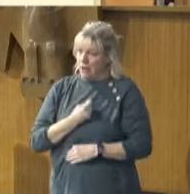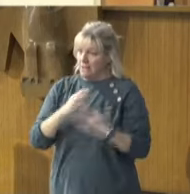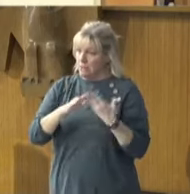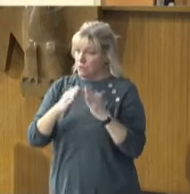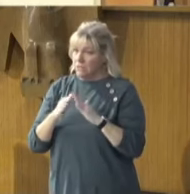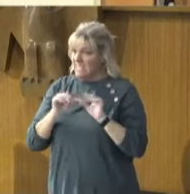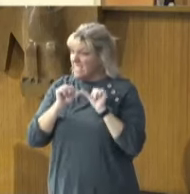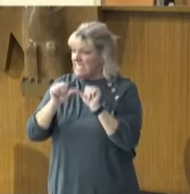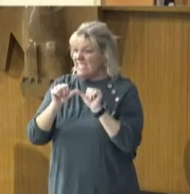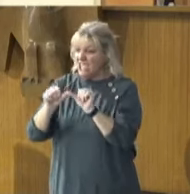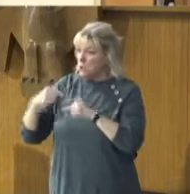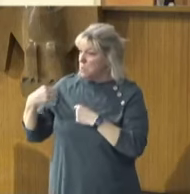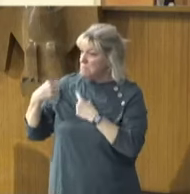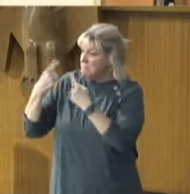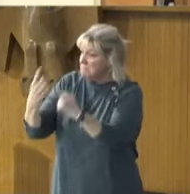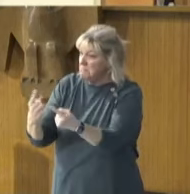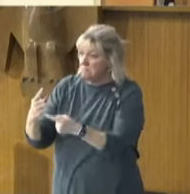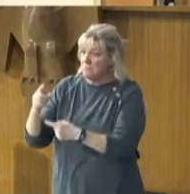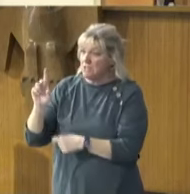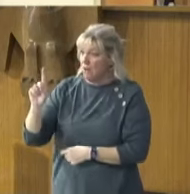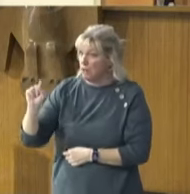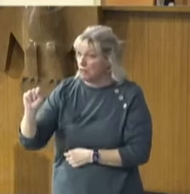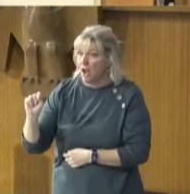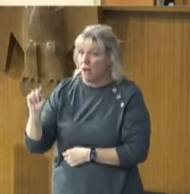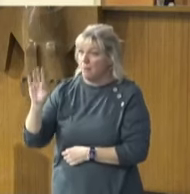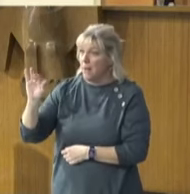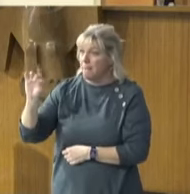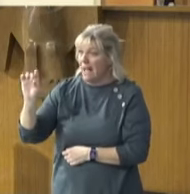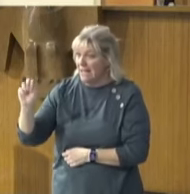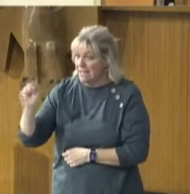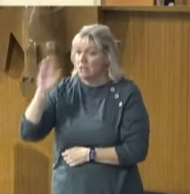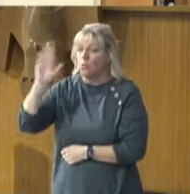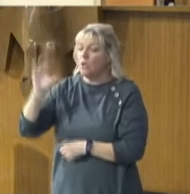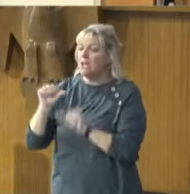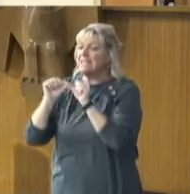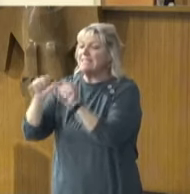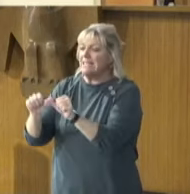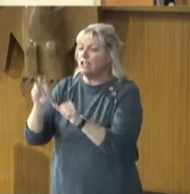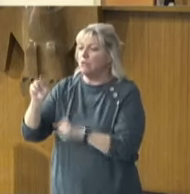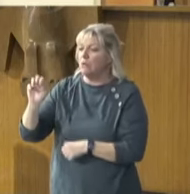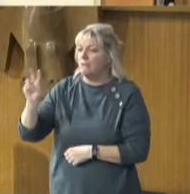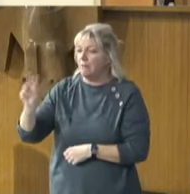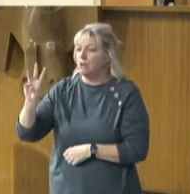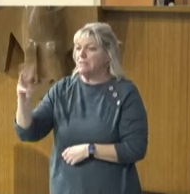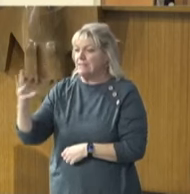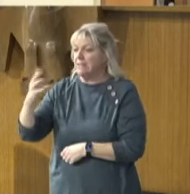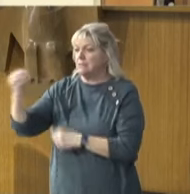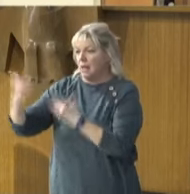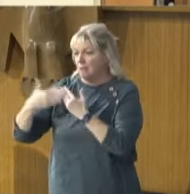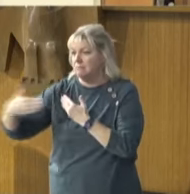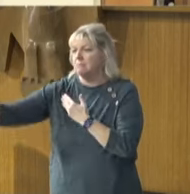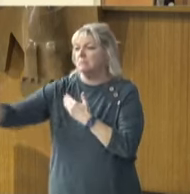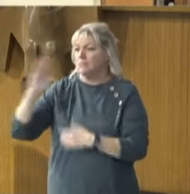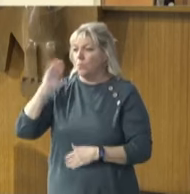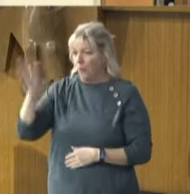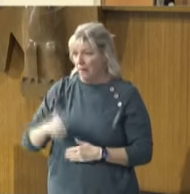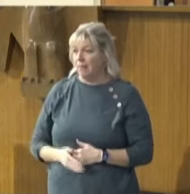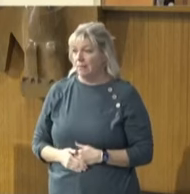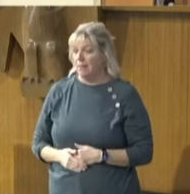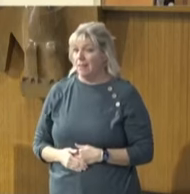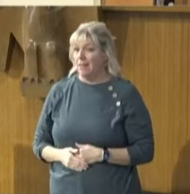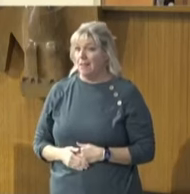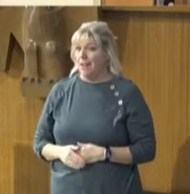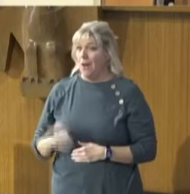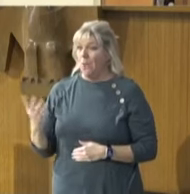presidency and the Biden presidency and will continue on November 6th and beyond. When we wake up